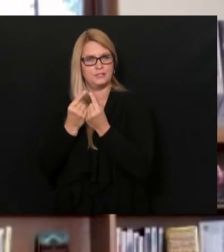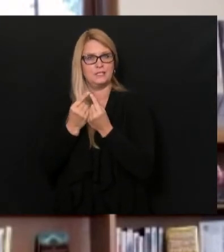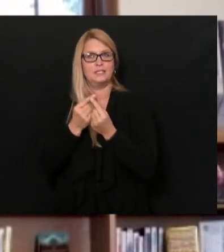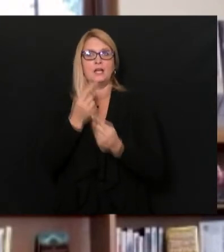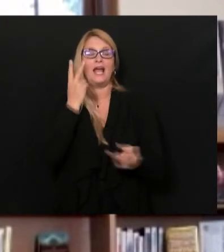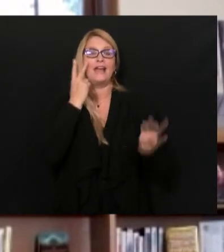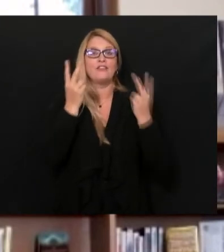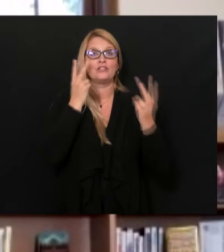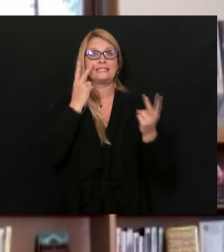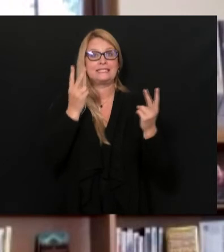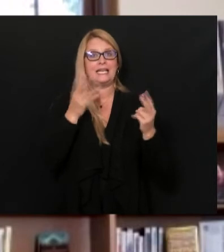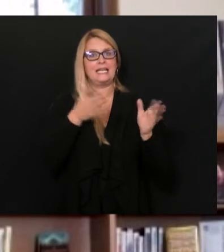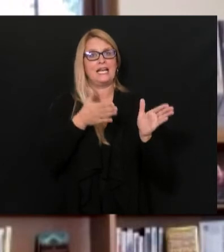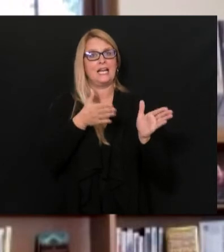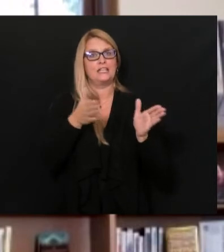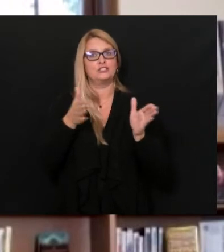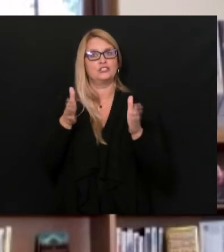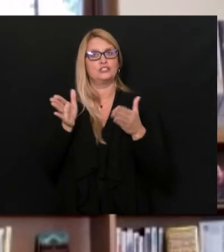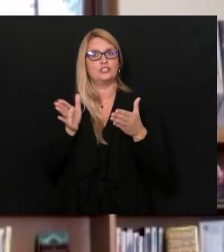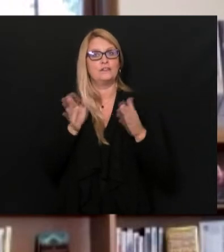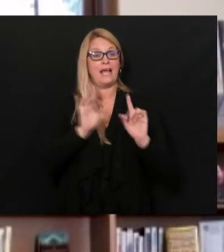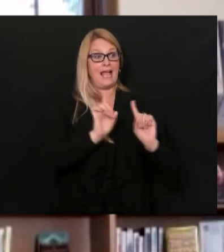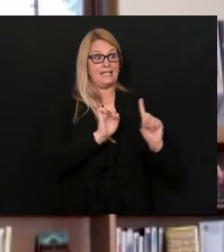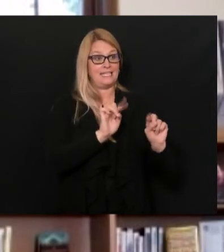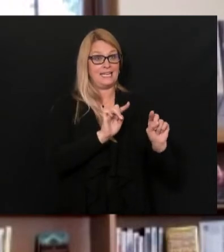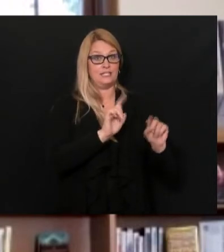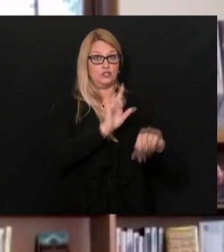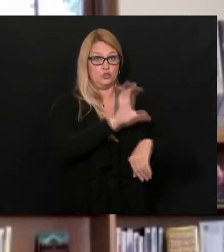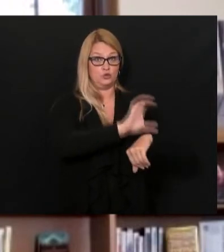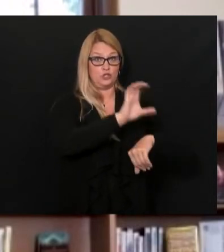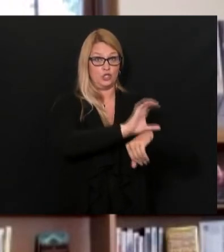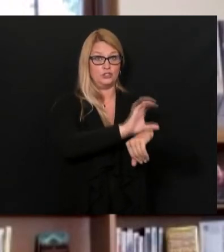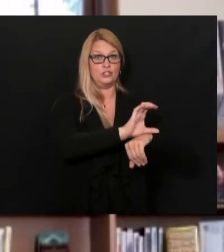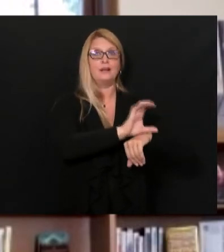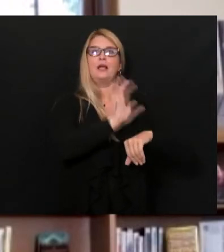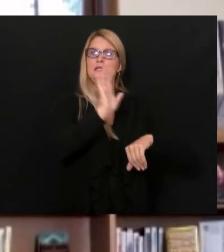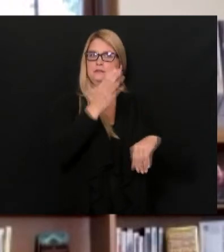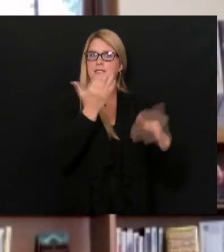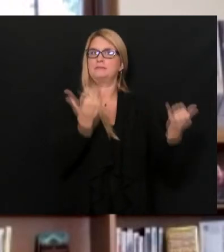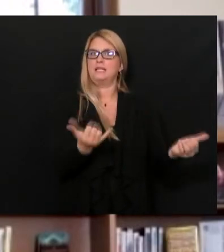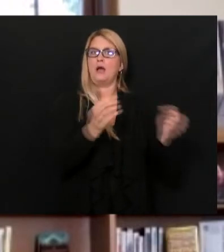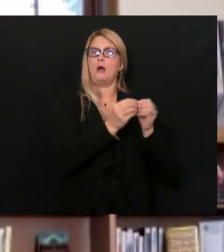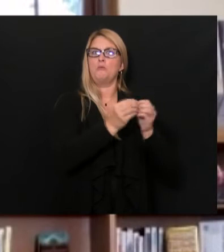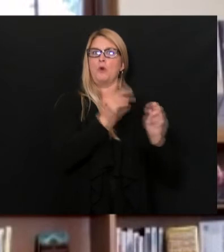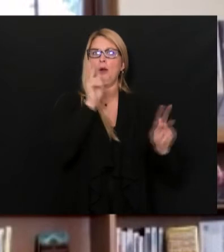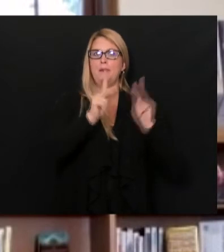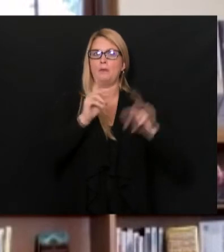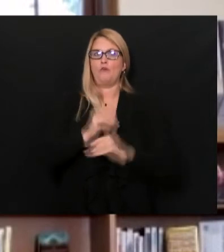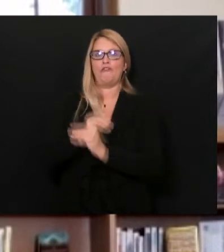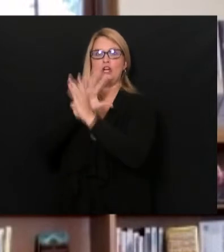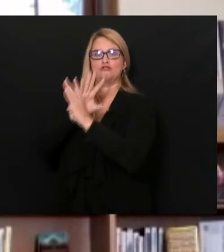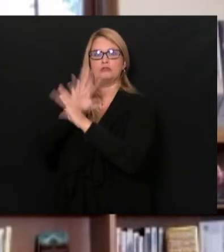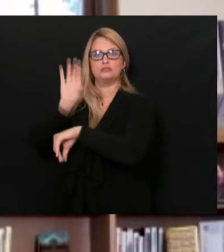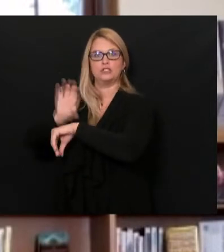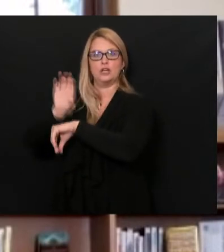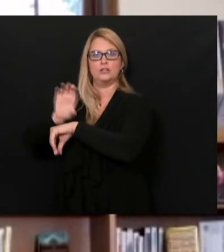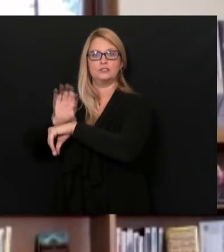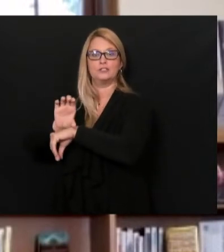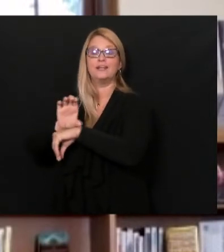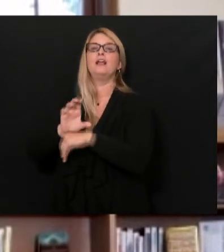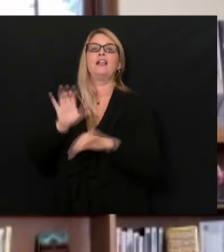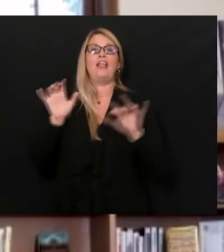a shift from attendance in church communities going virtual. So those 4 things in these counties have shown a decrease